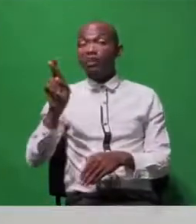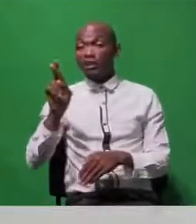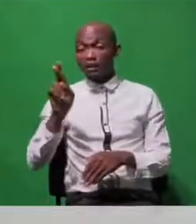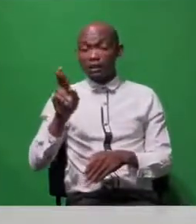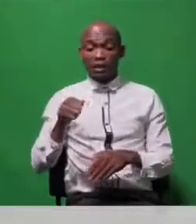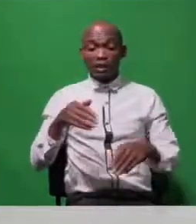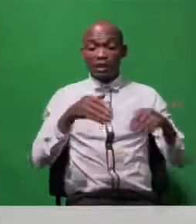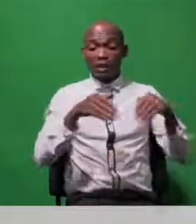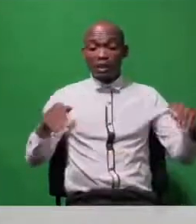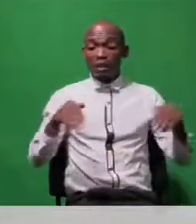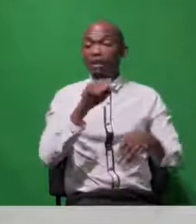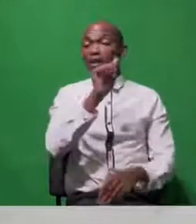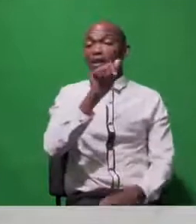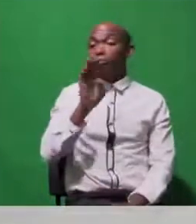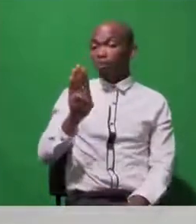the